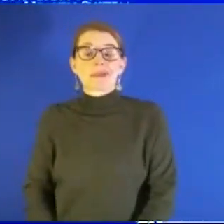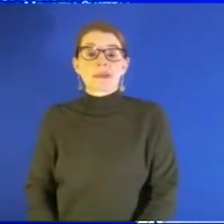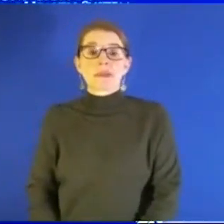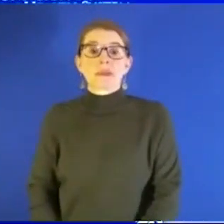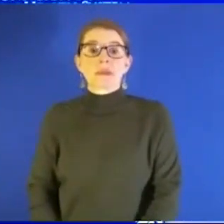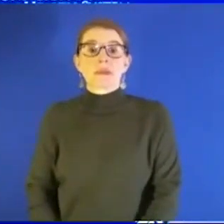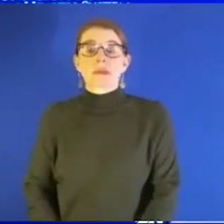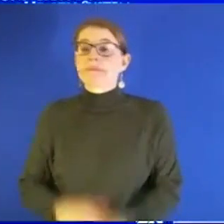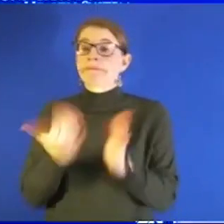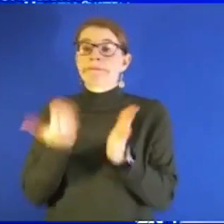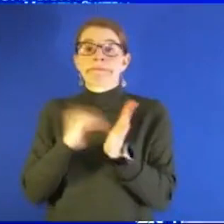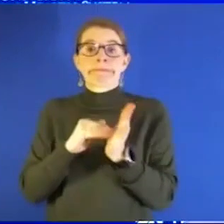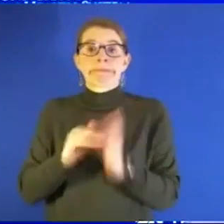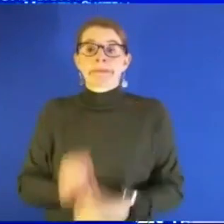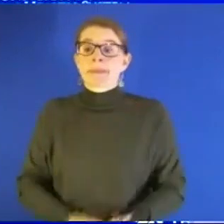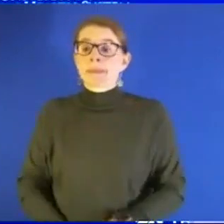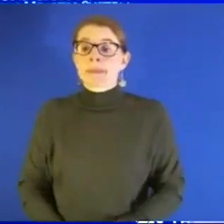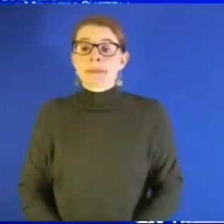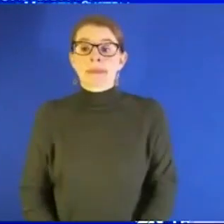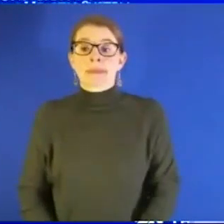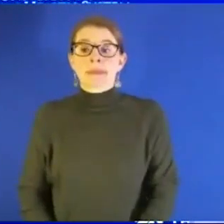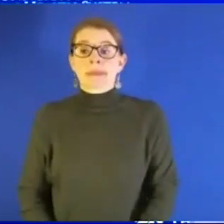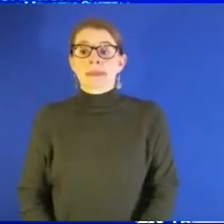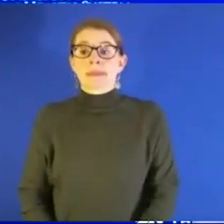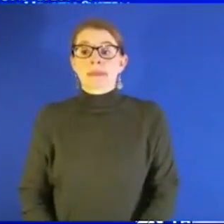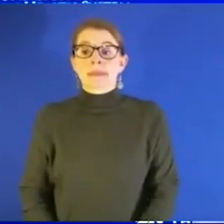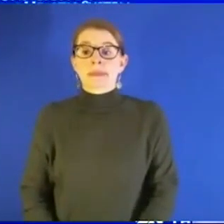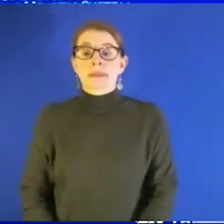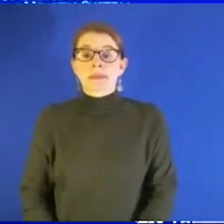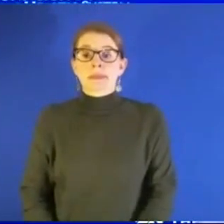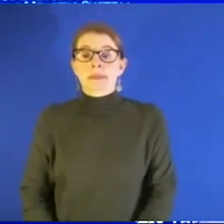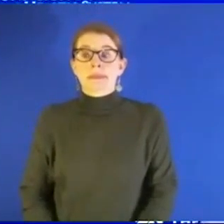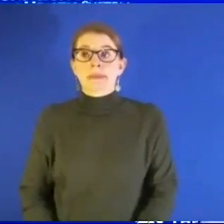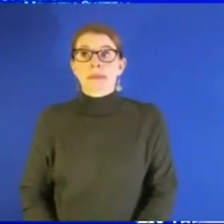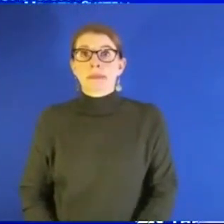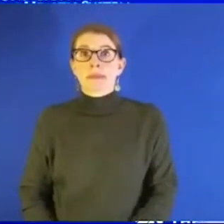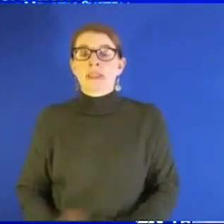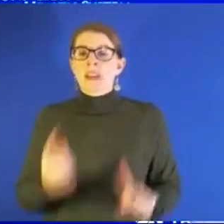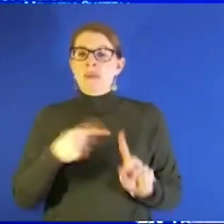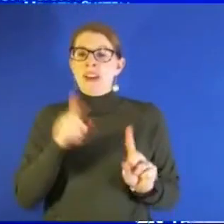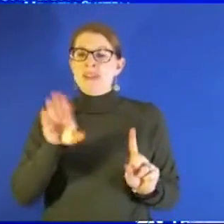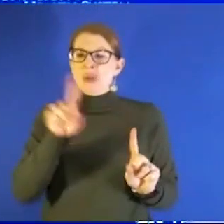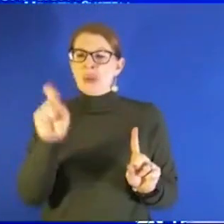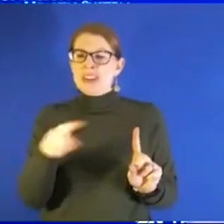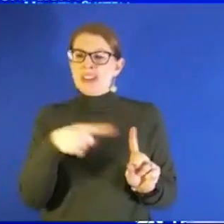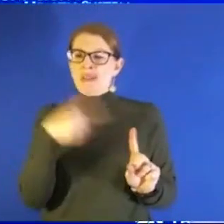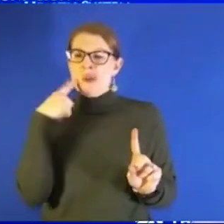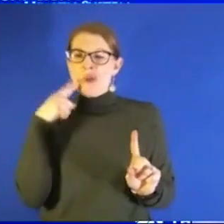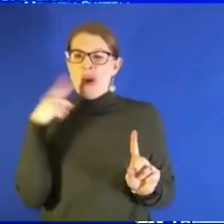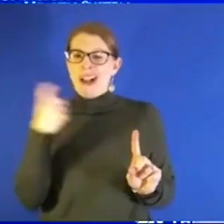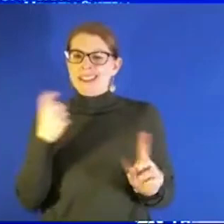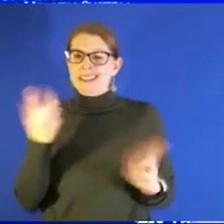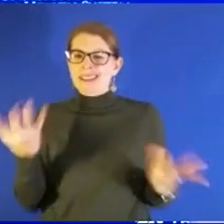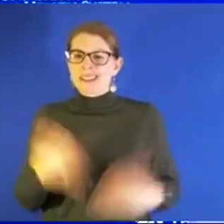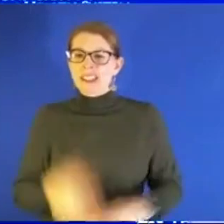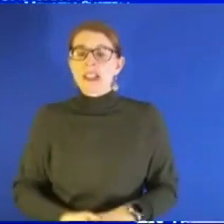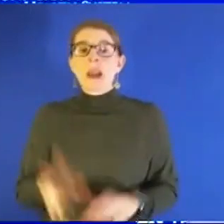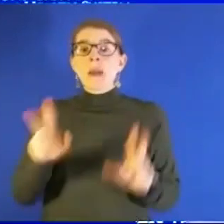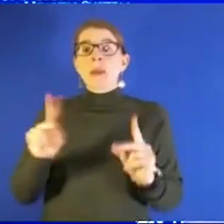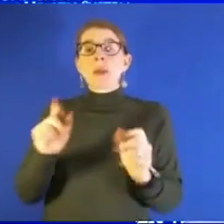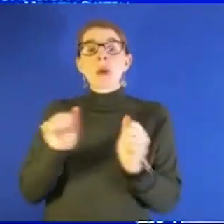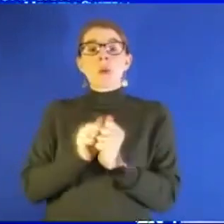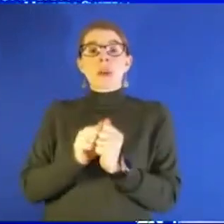Again, I don't know the point of that question because we also know that people with no quote unquote